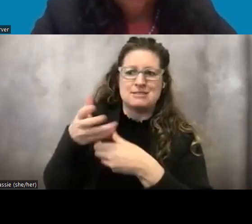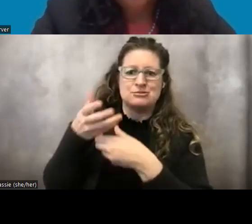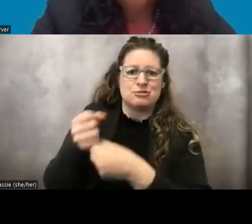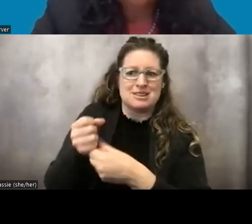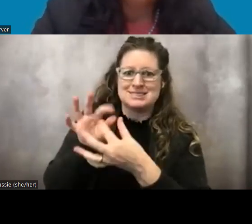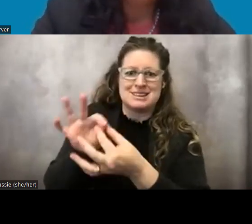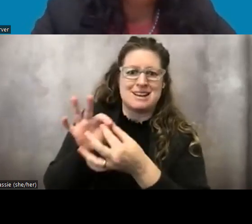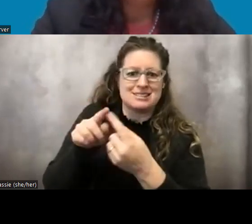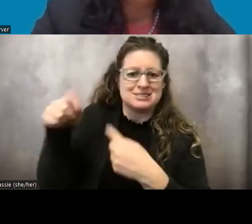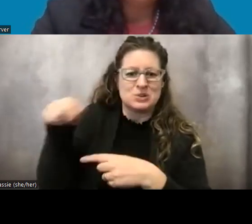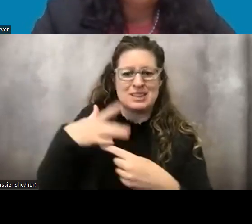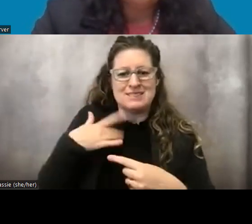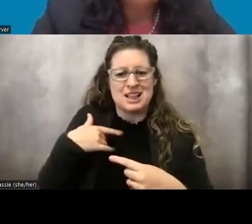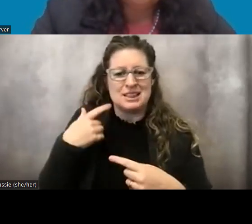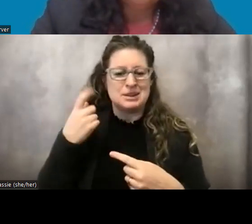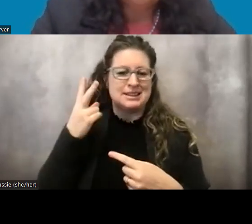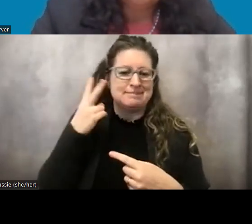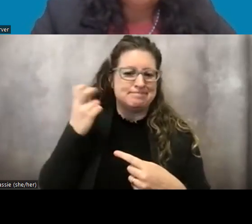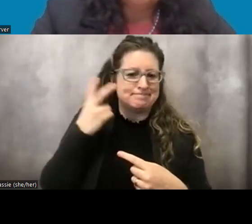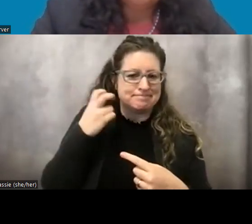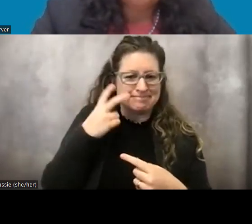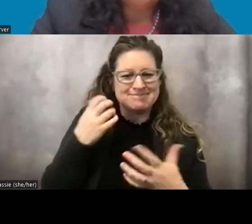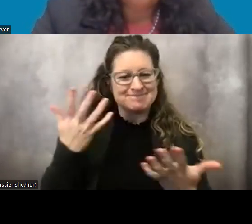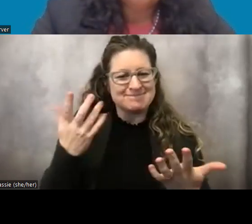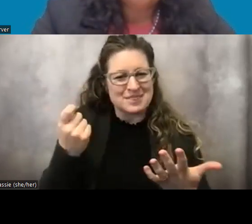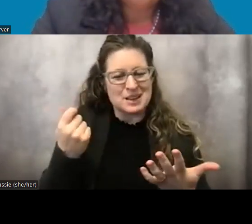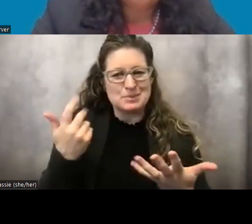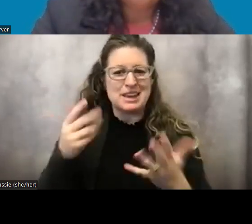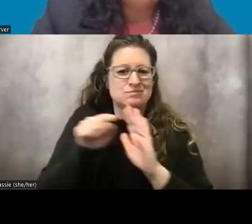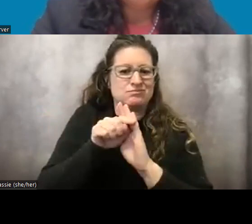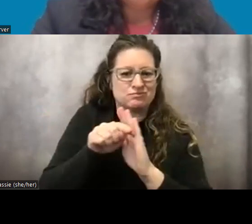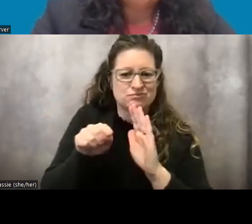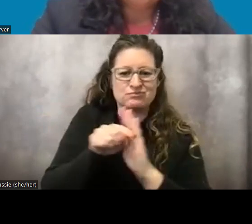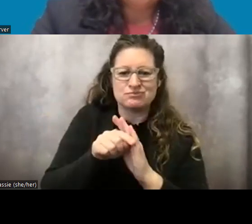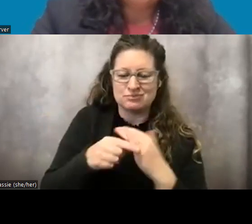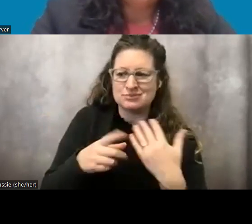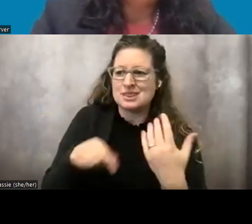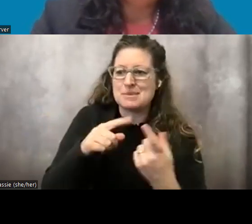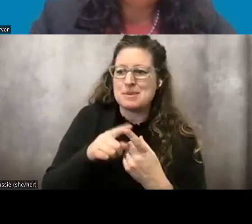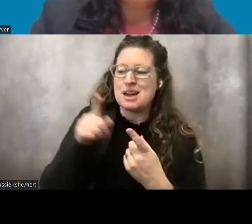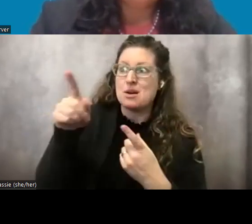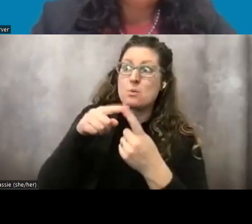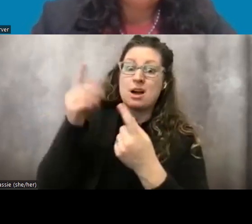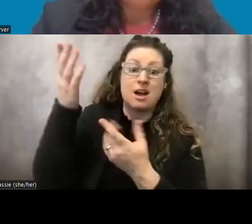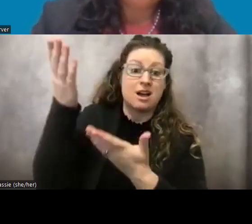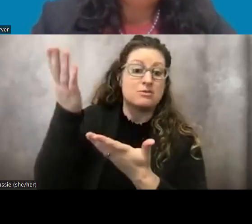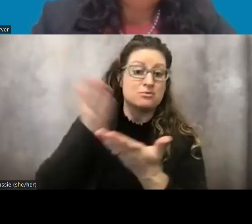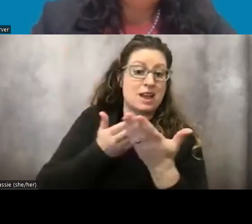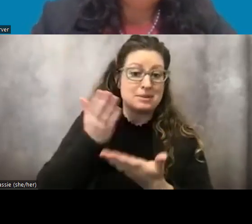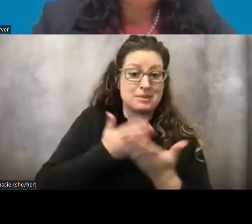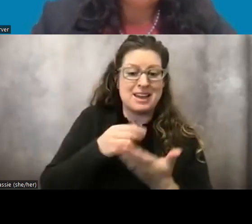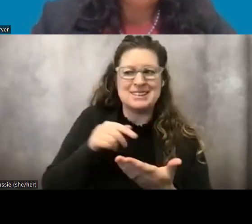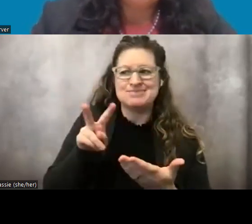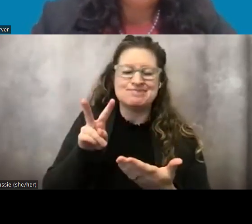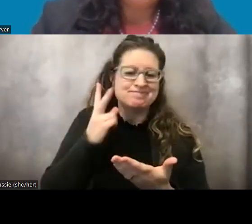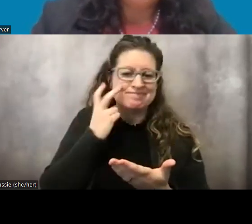sort of disillusioned, thinking that what they're working on and what they're recommending is not going to help anyone because